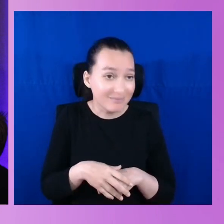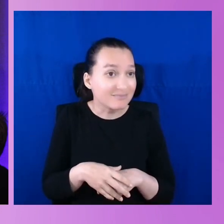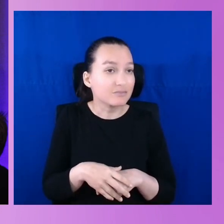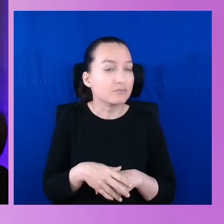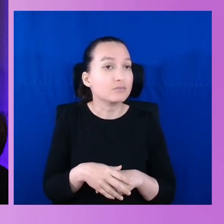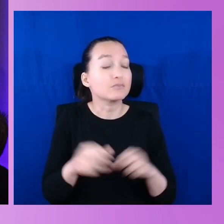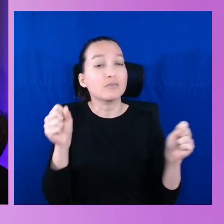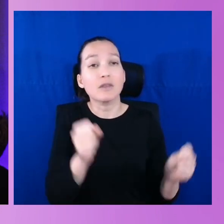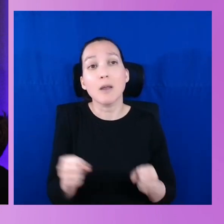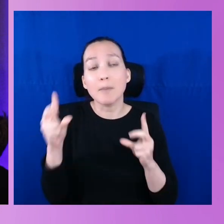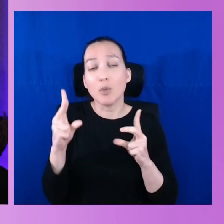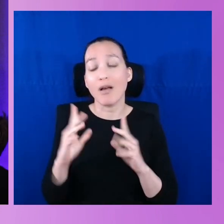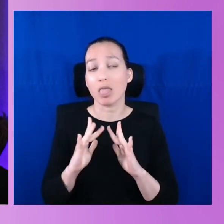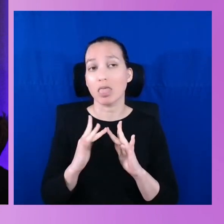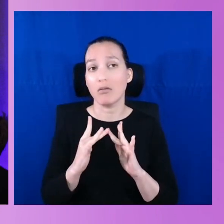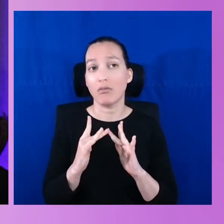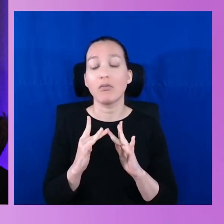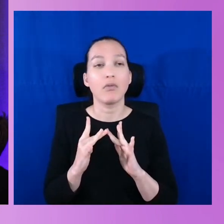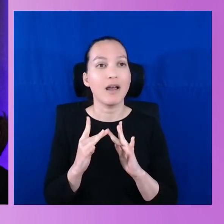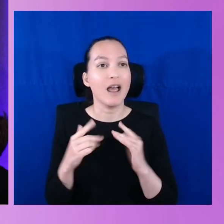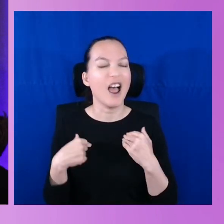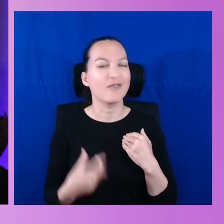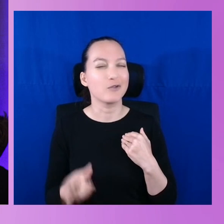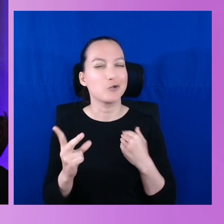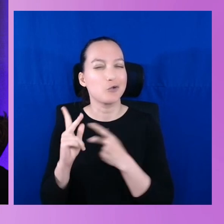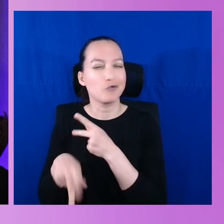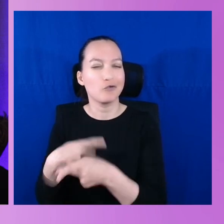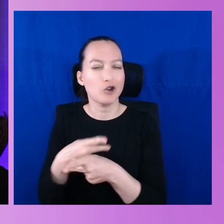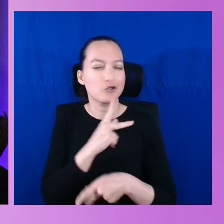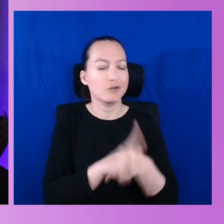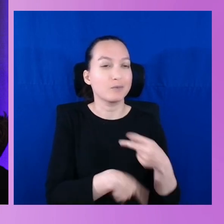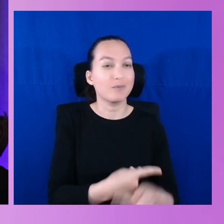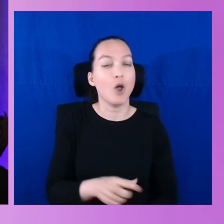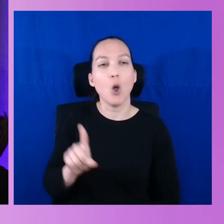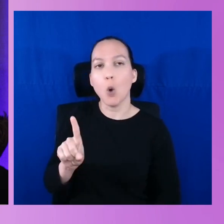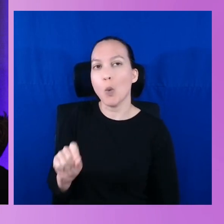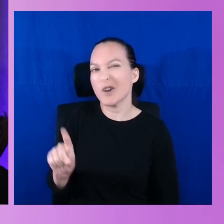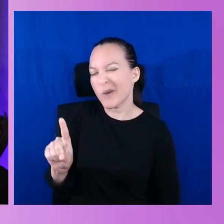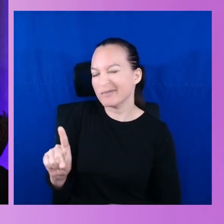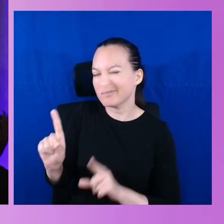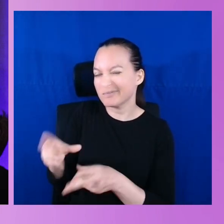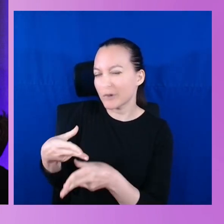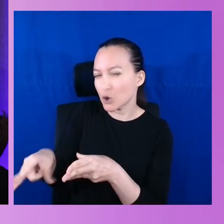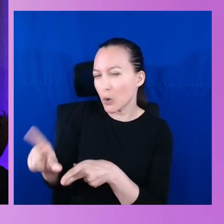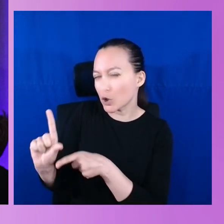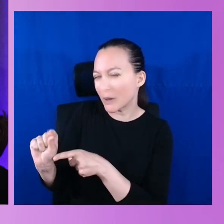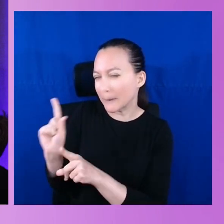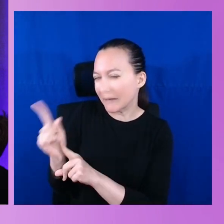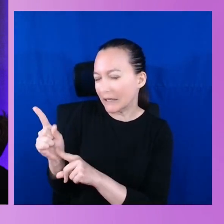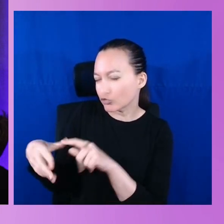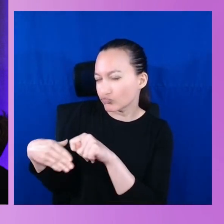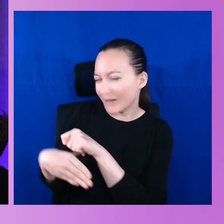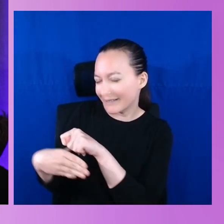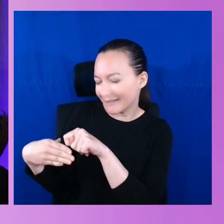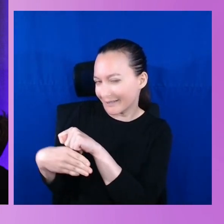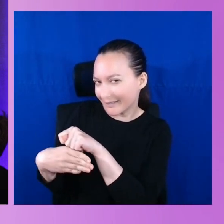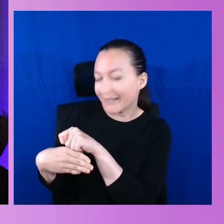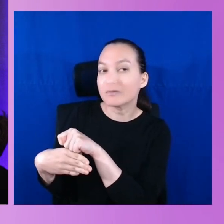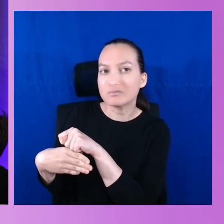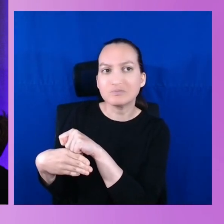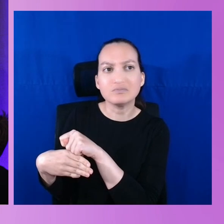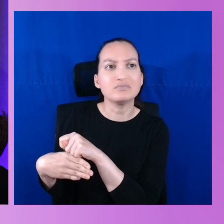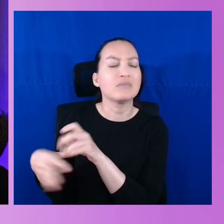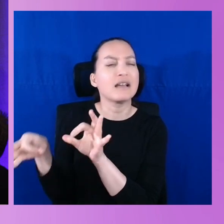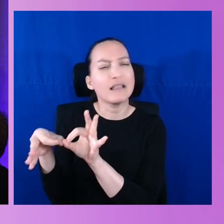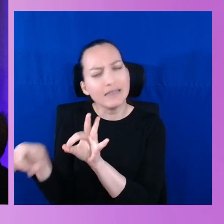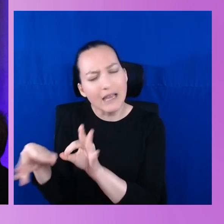online, and we put two versions up. One is the 101. This is a 20-minute virtual training. Language, etiquette,